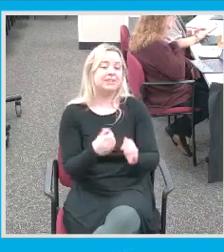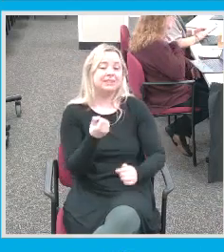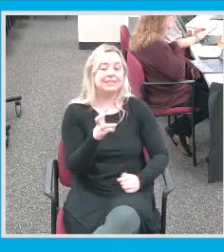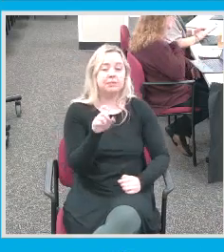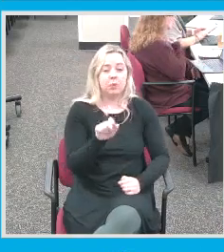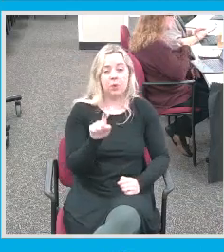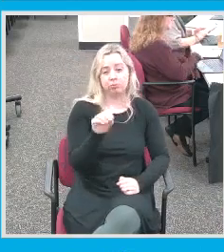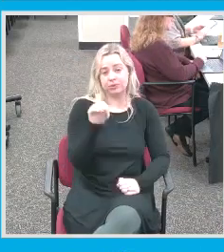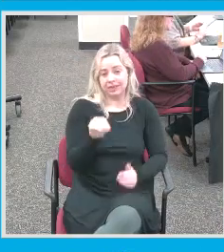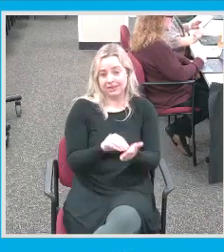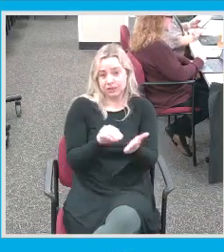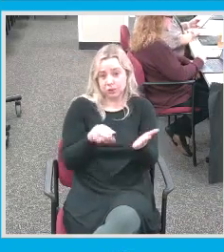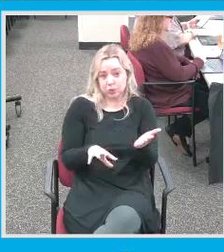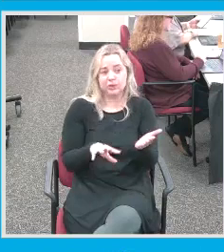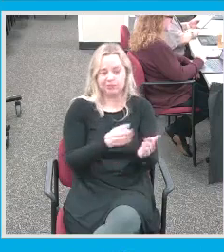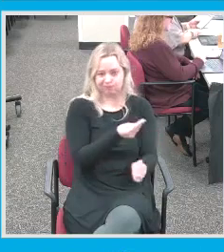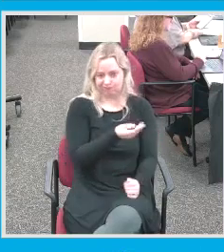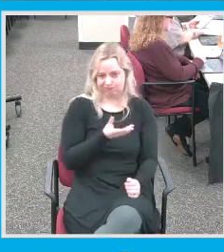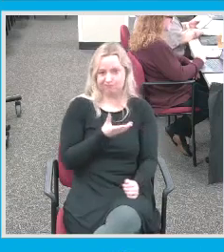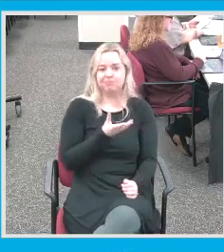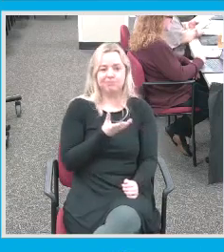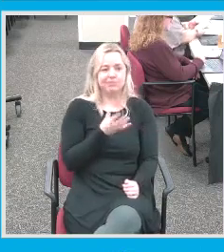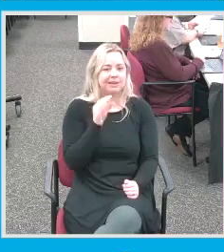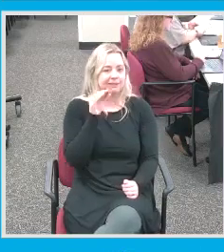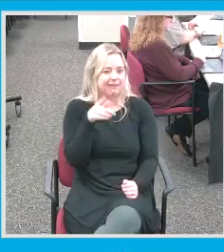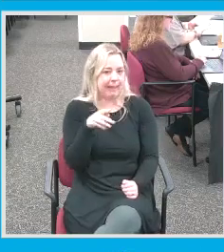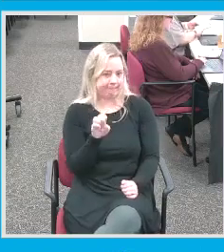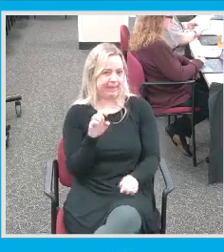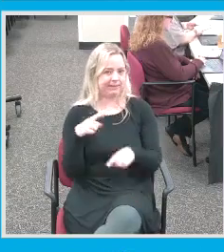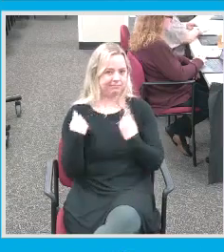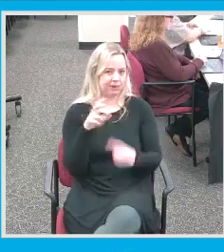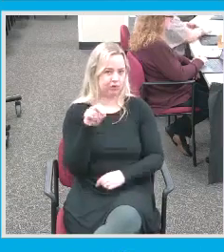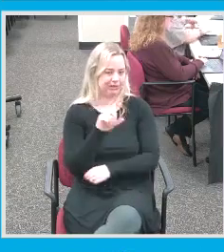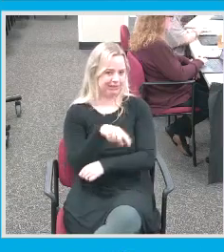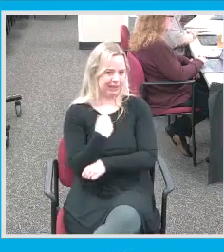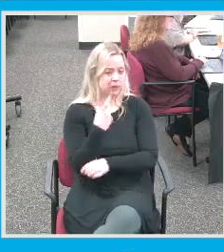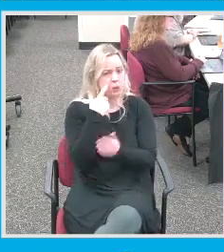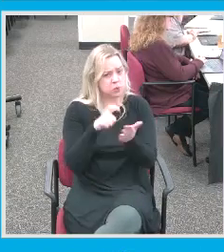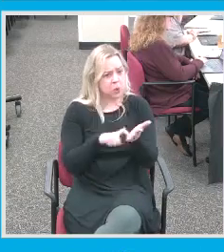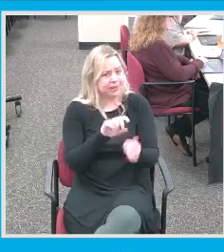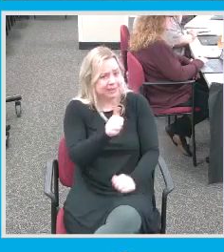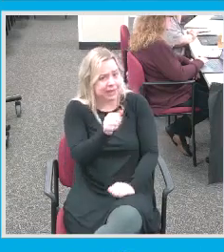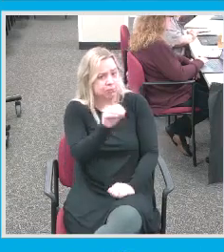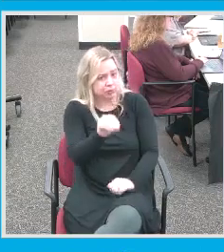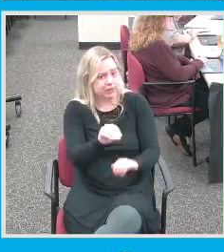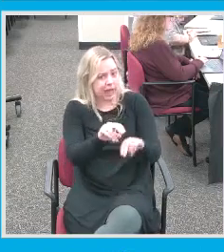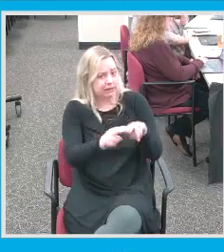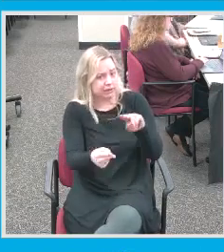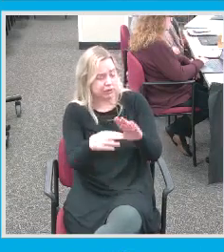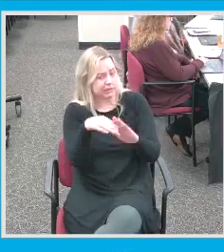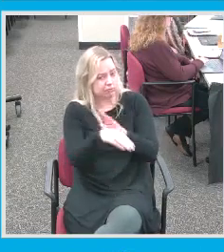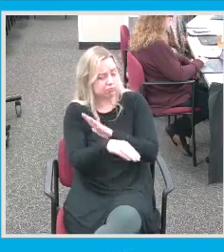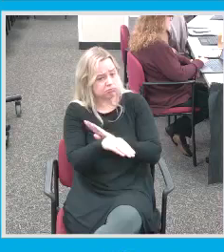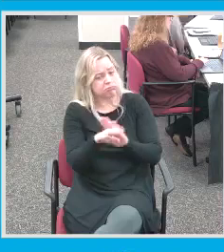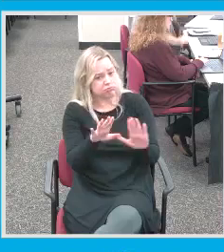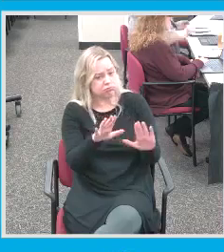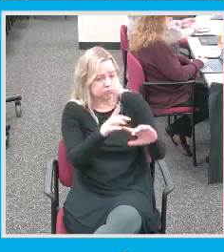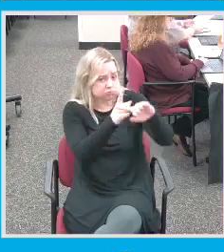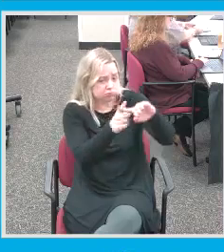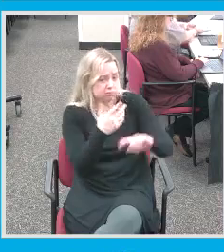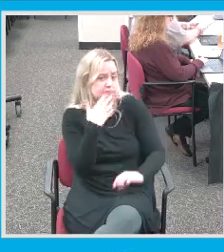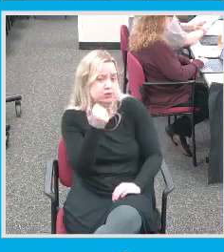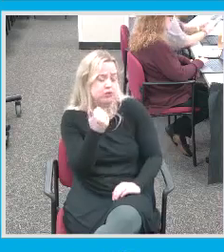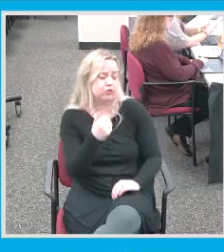students reported vaping in the last 30 days. So that's a 10% decrease. And we generally do